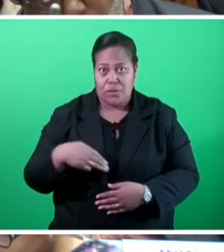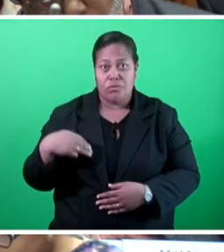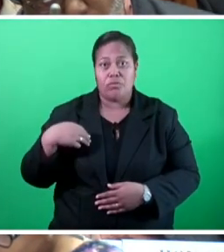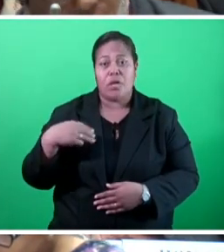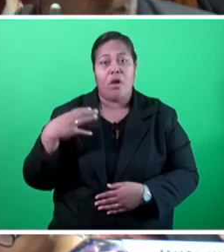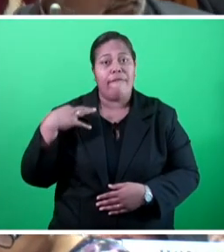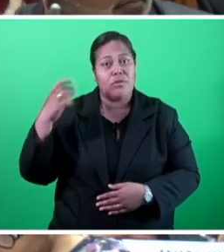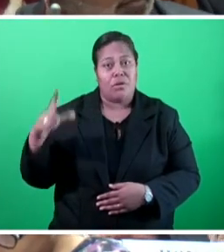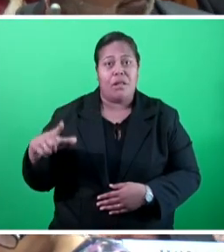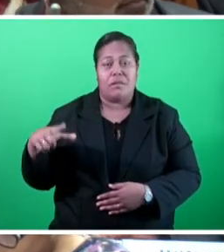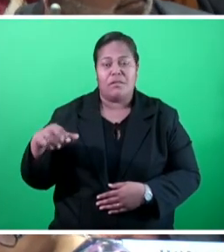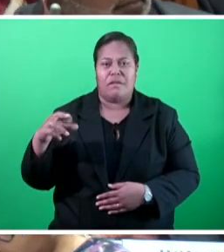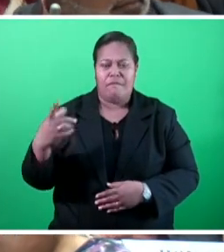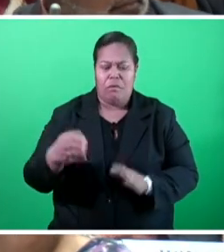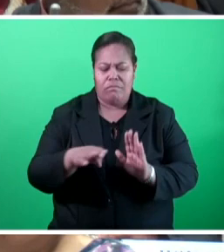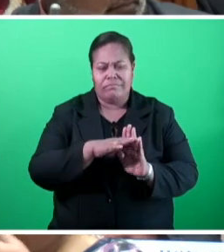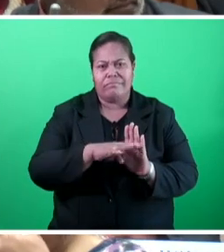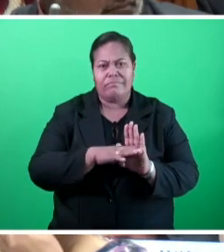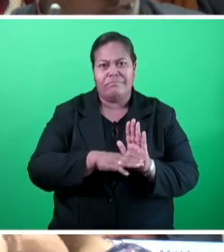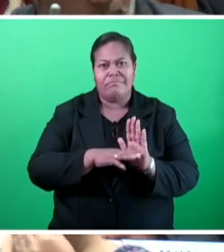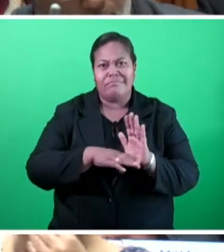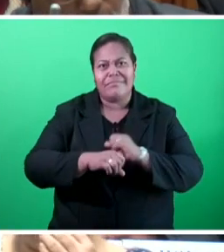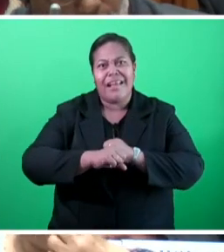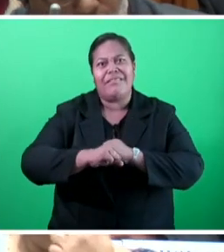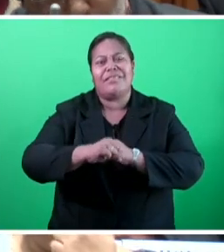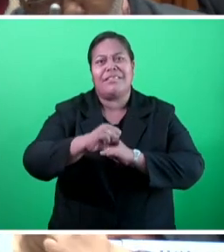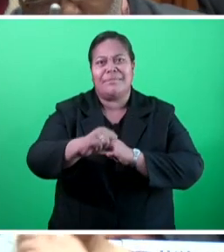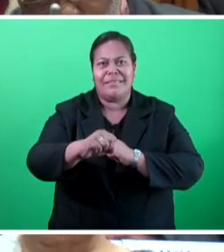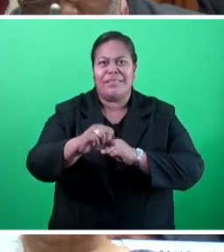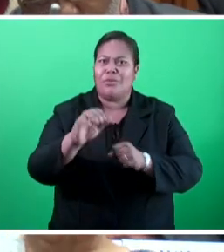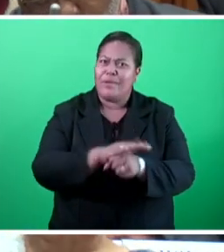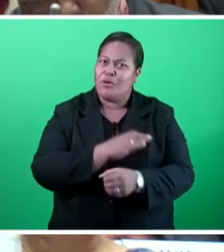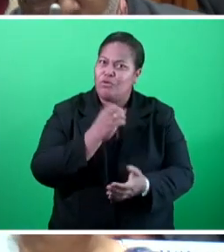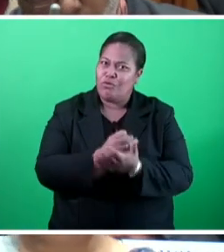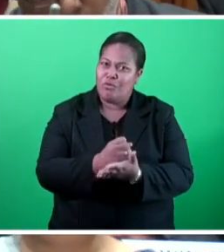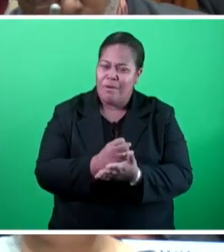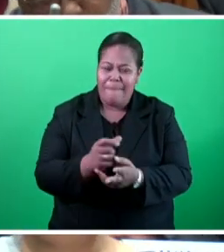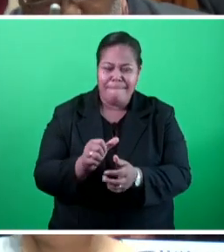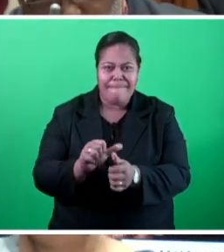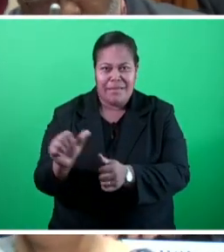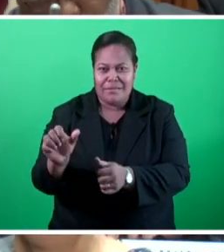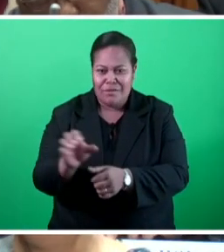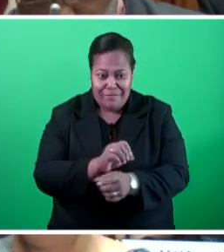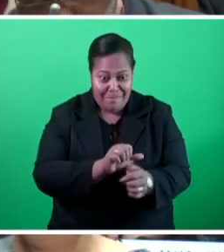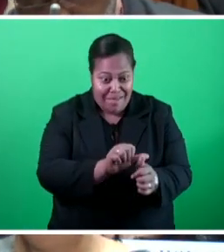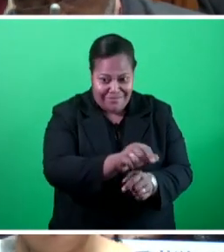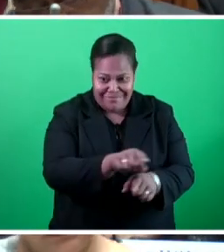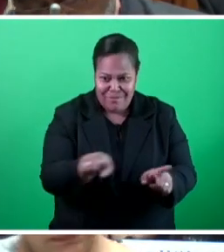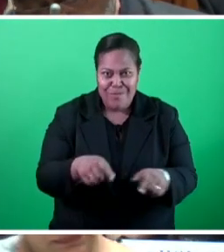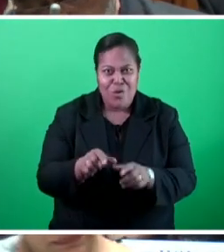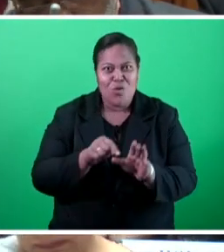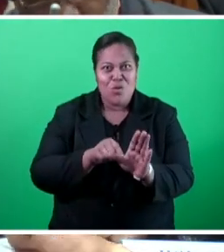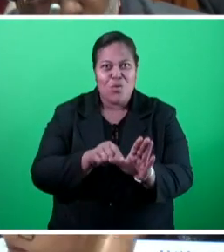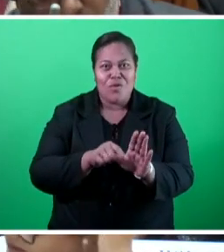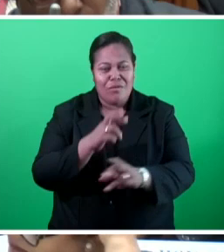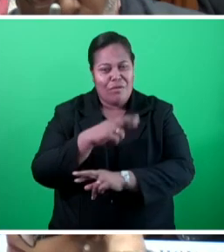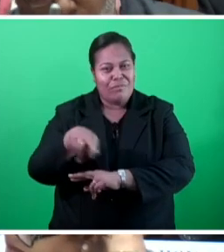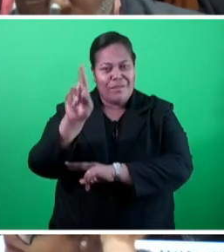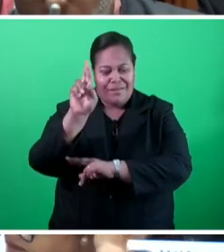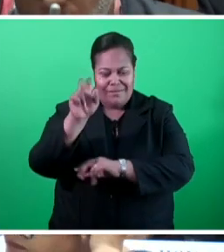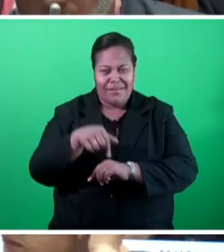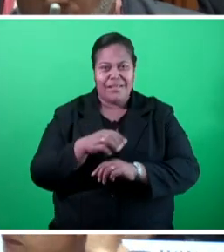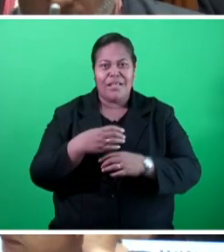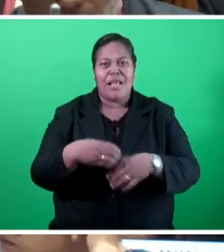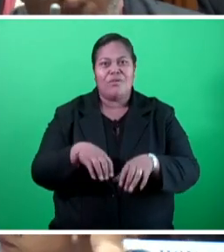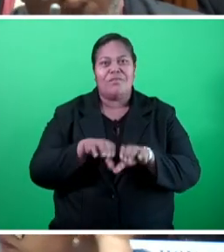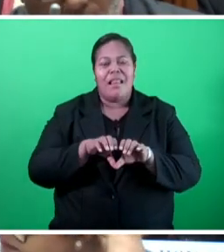together the requirements and following it to ensure that the best of the best among our youths are represented on the National Youth Council.